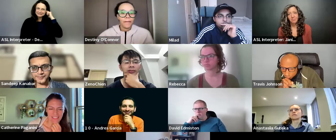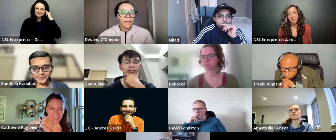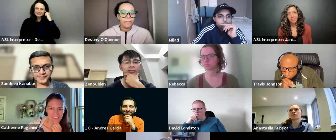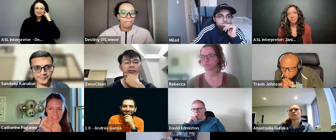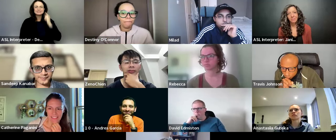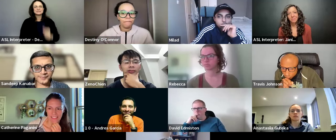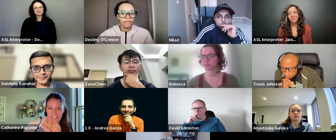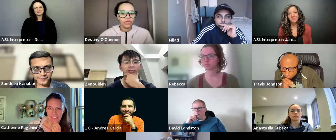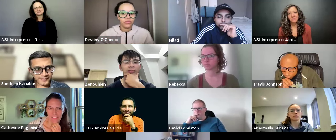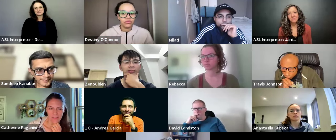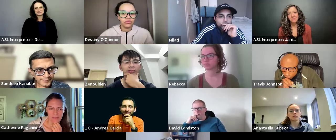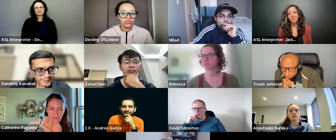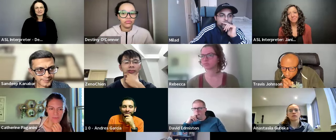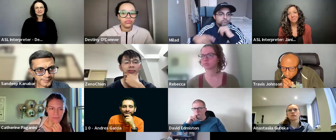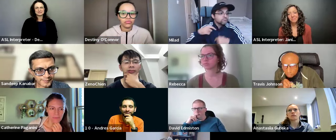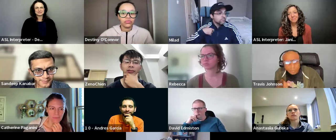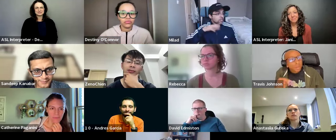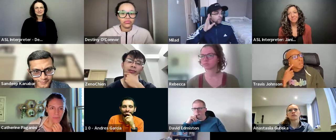Yeah.